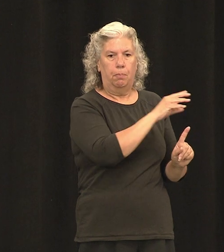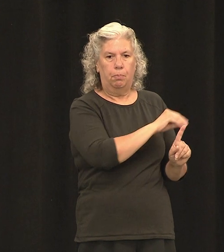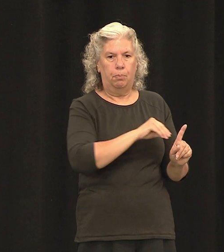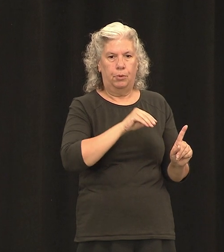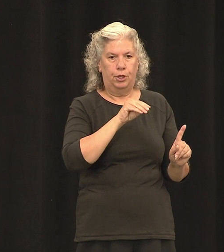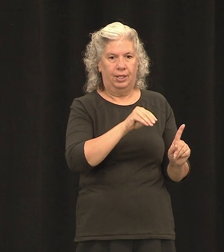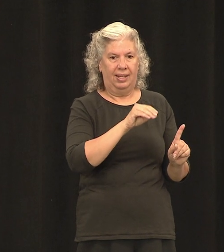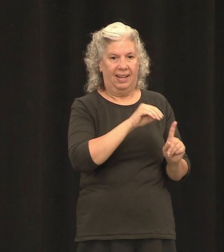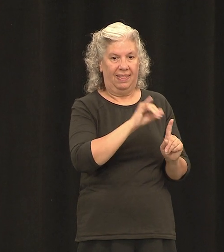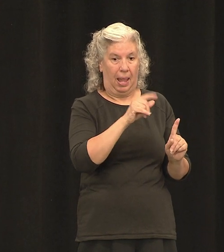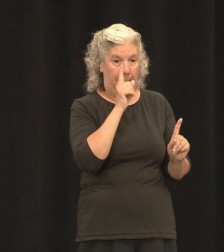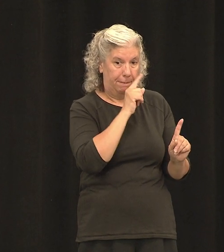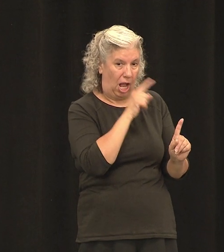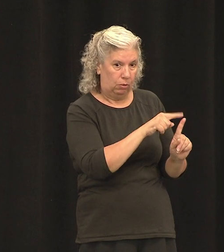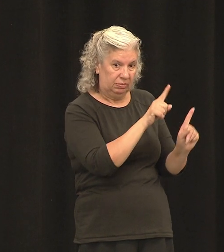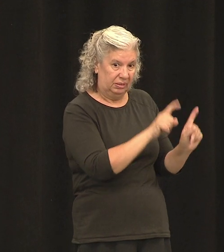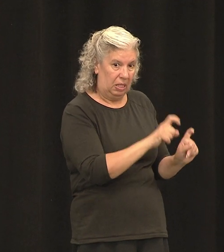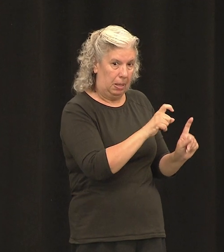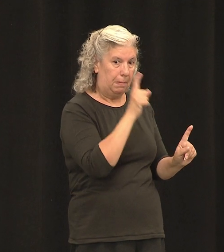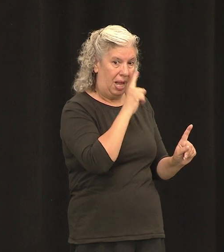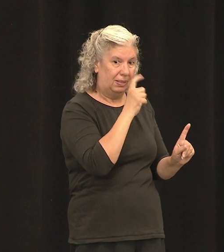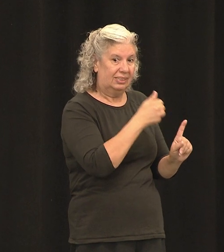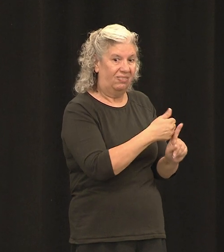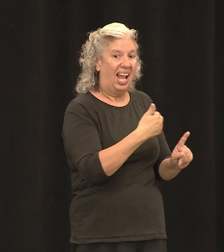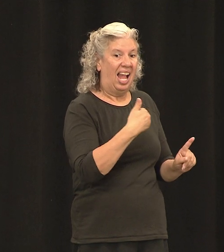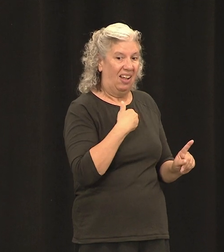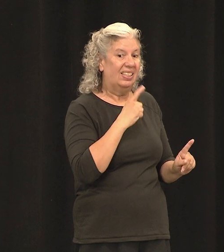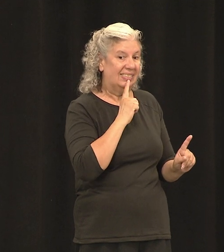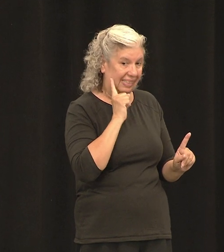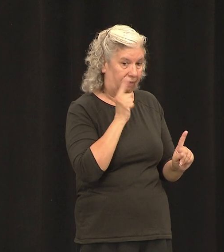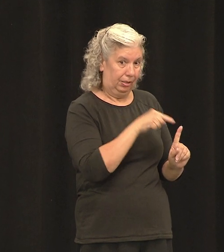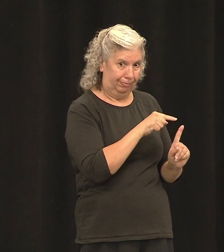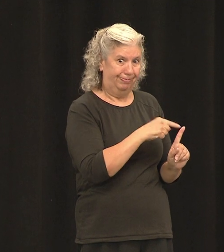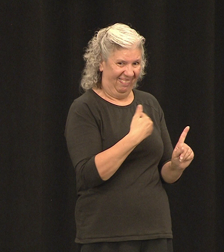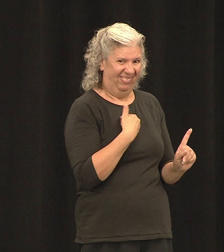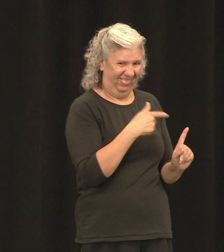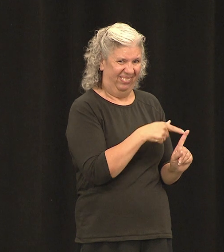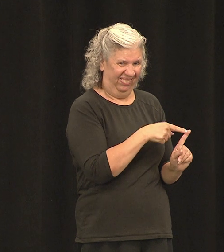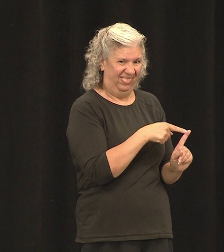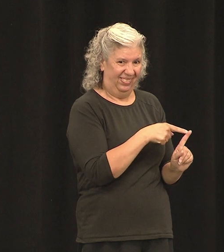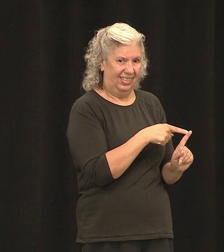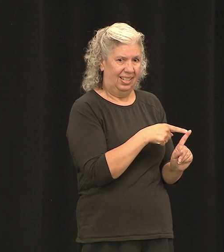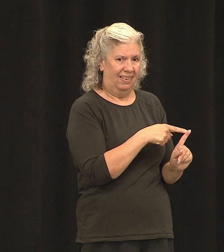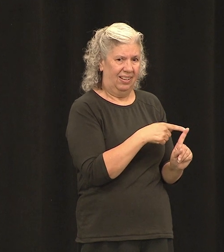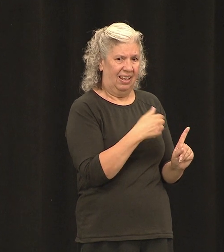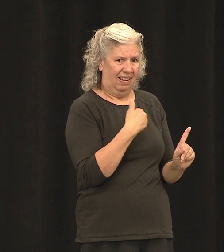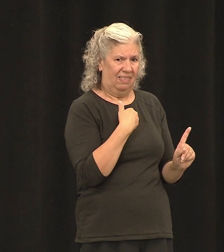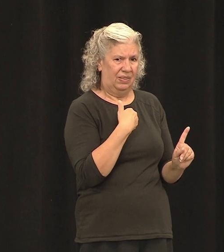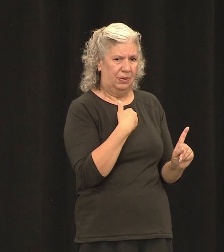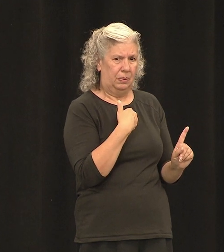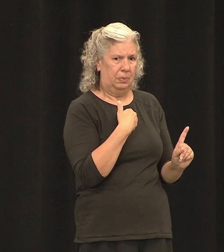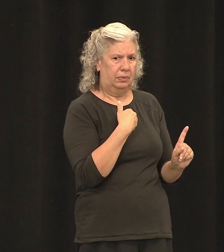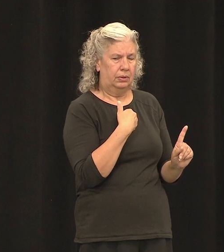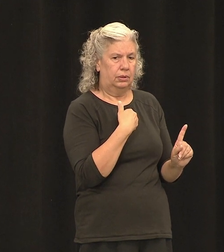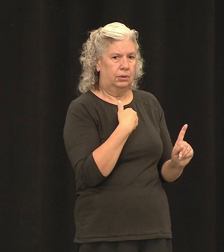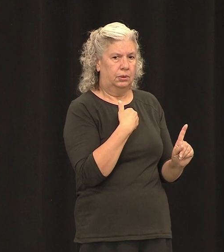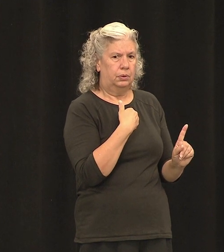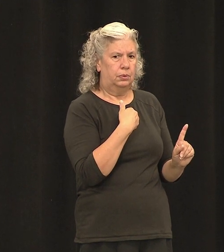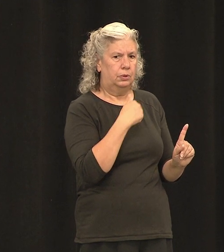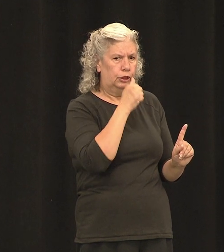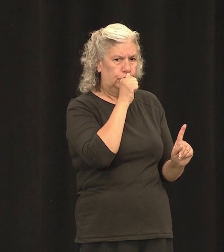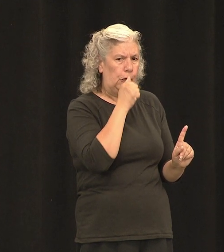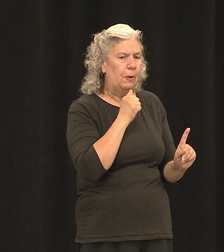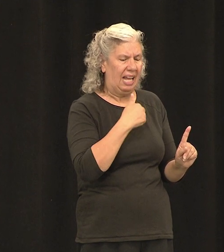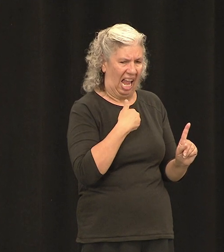have deafness. They have much elevated hearing thresholds. The mice